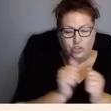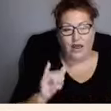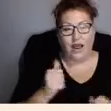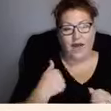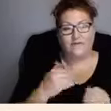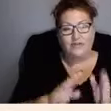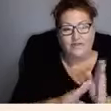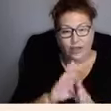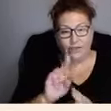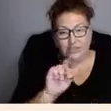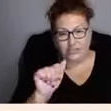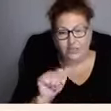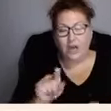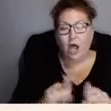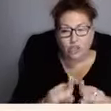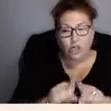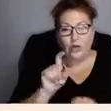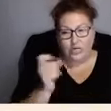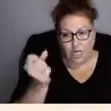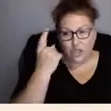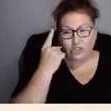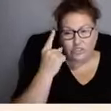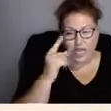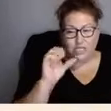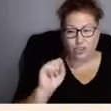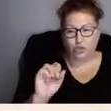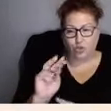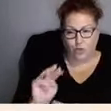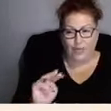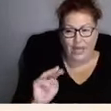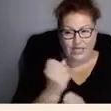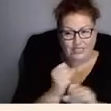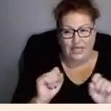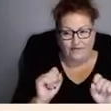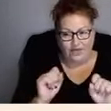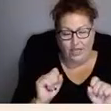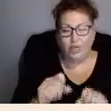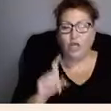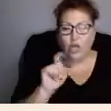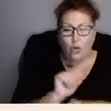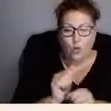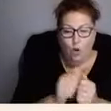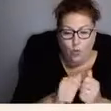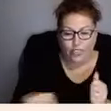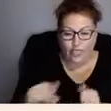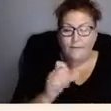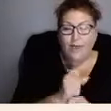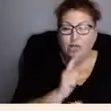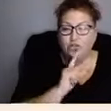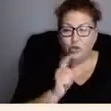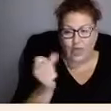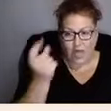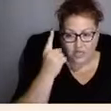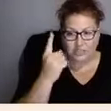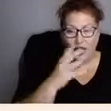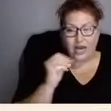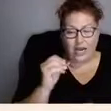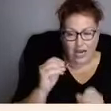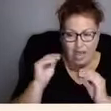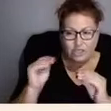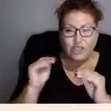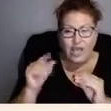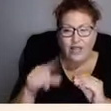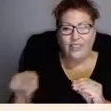need to also understand social media safety. You need to work with them and make sure they understand and are educated about social